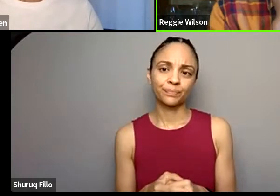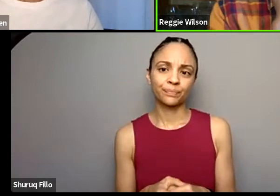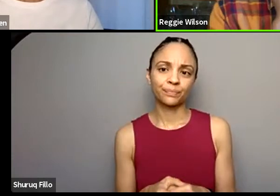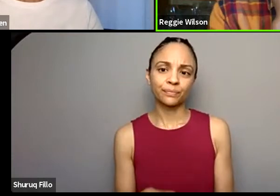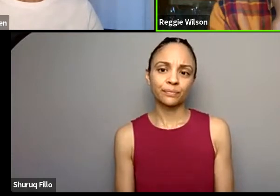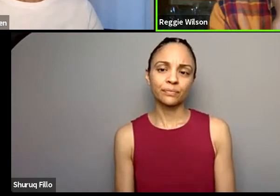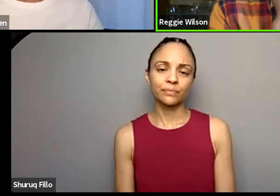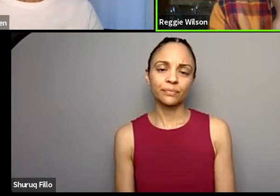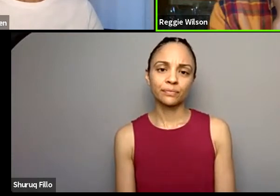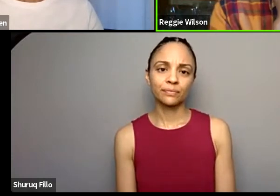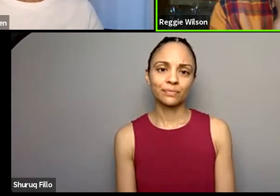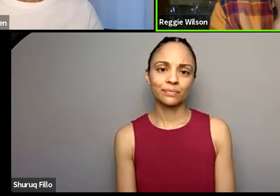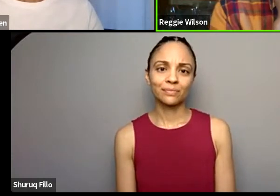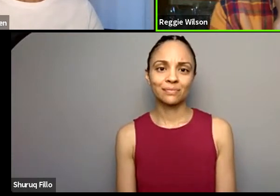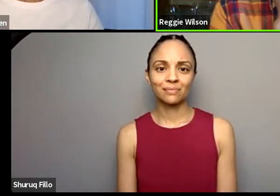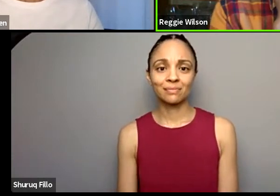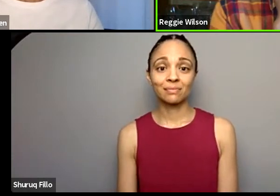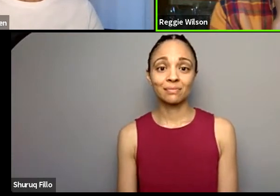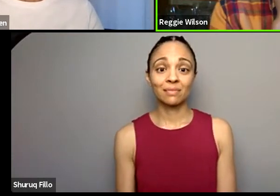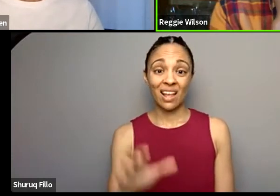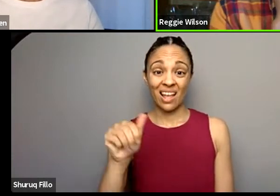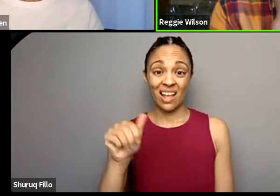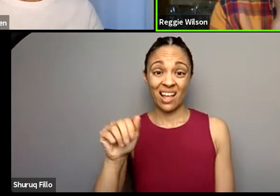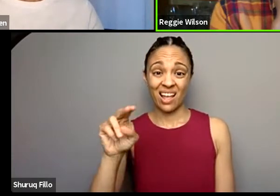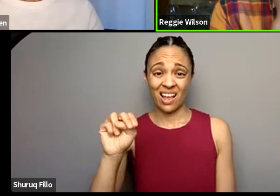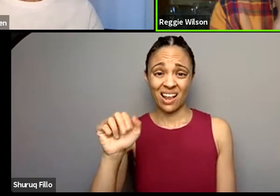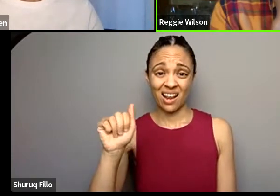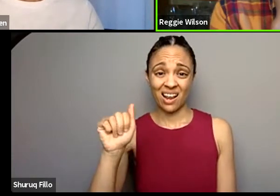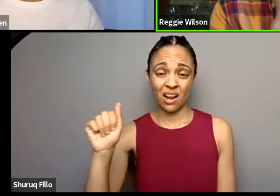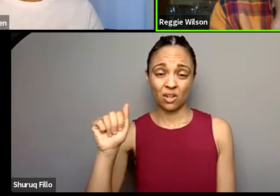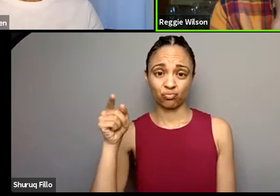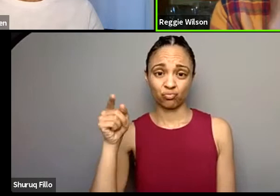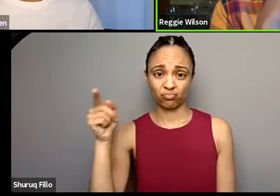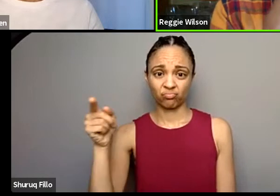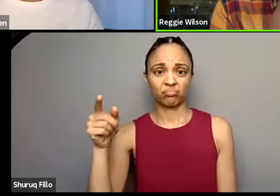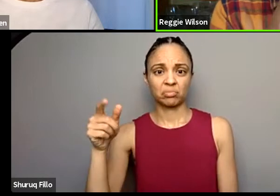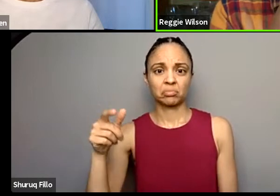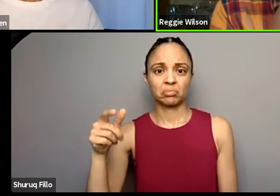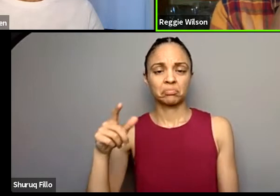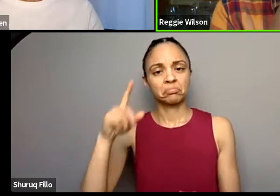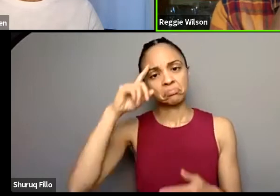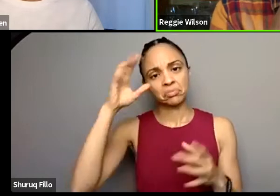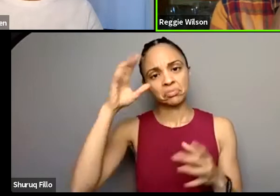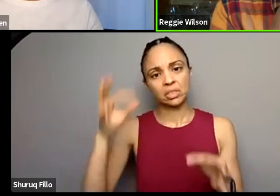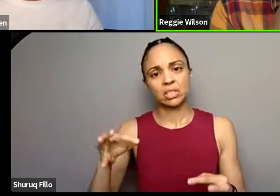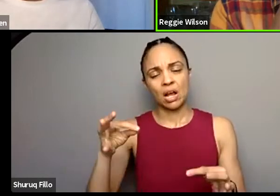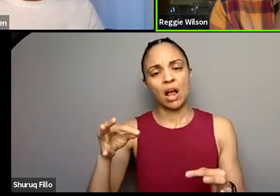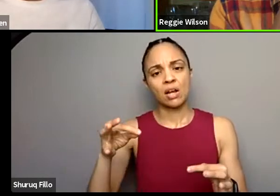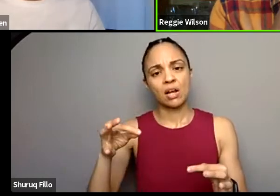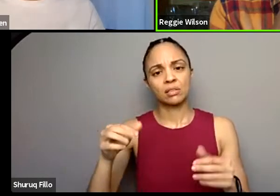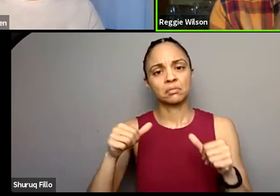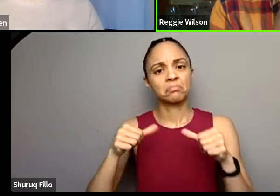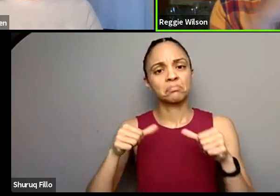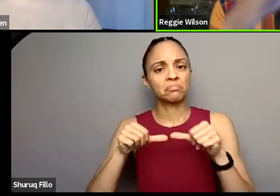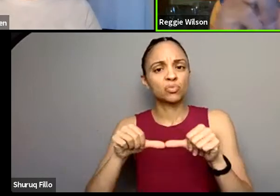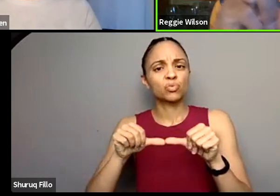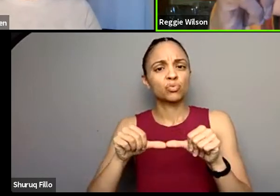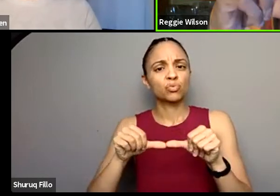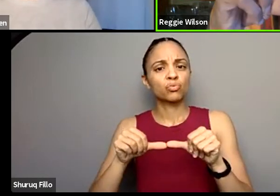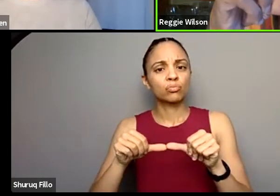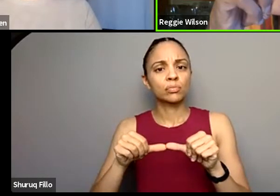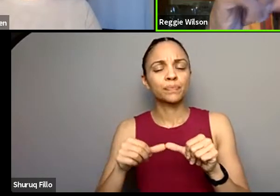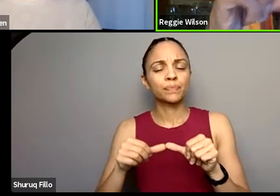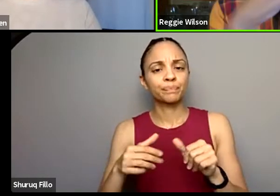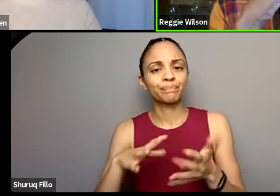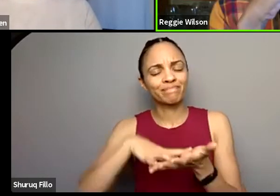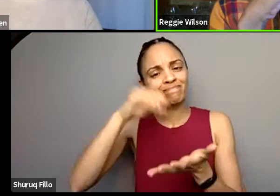and Anna went on to get her master's, I think it was her master's in genetic counseling, and has two